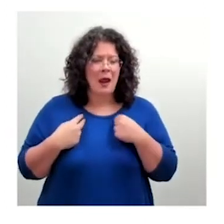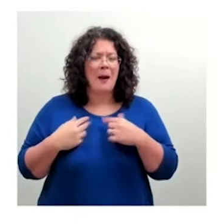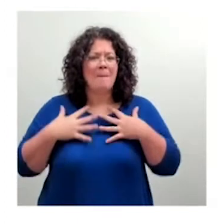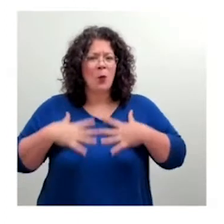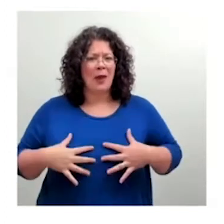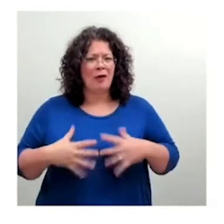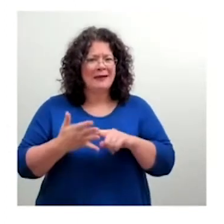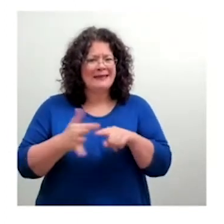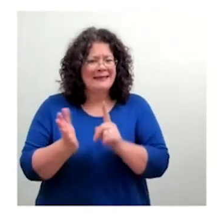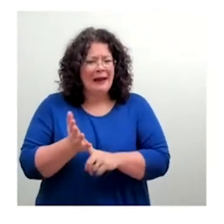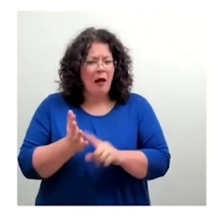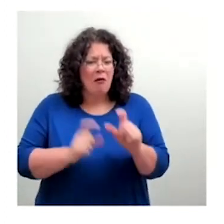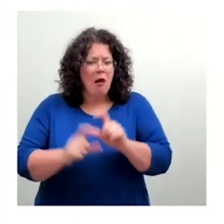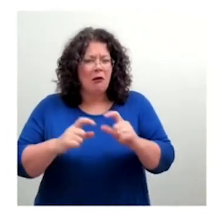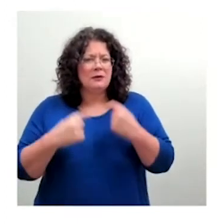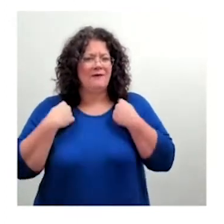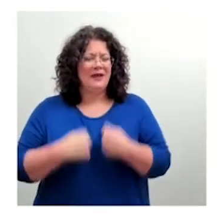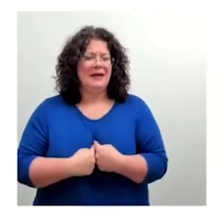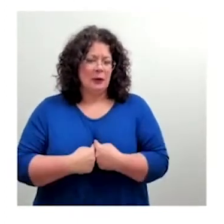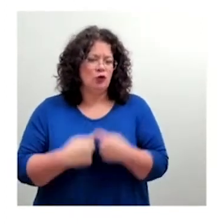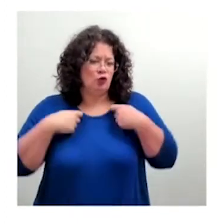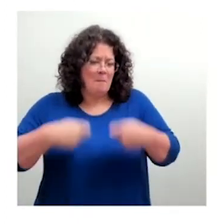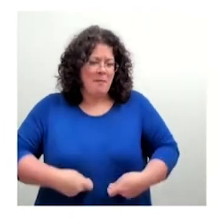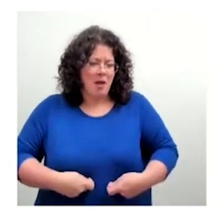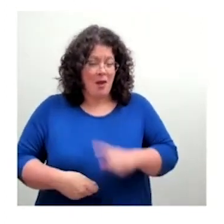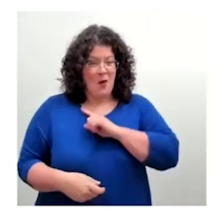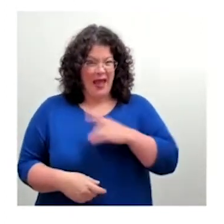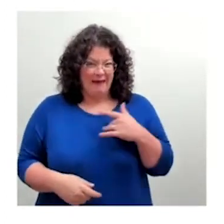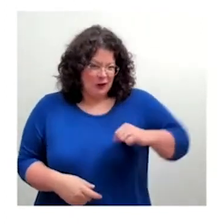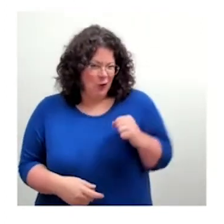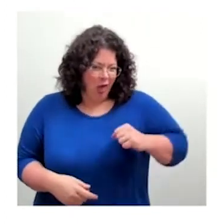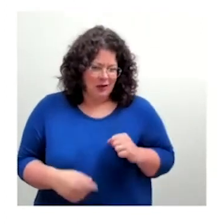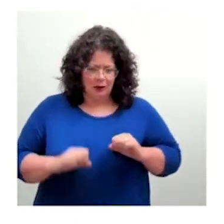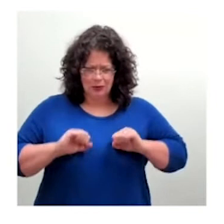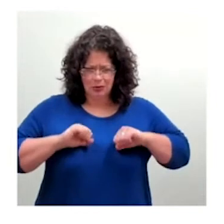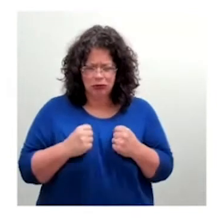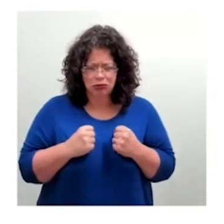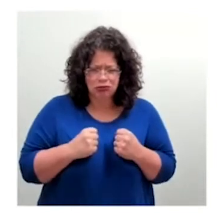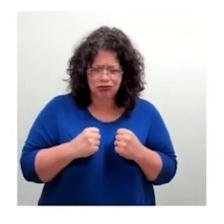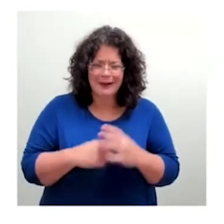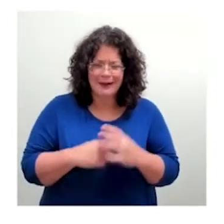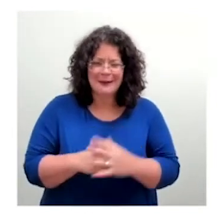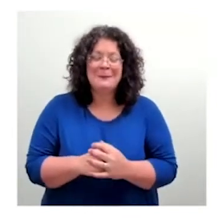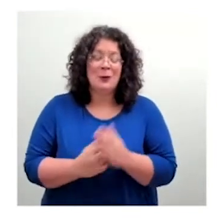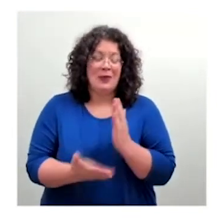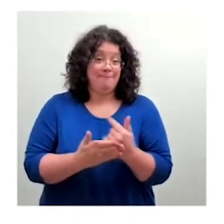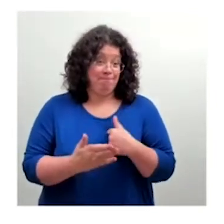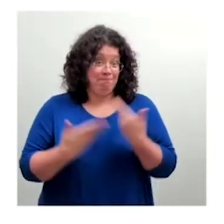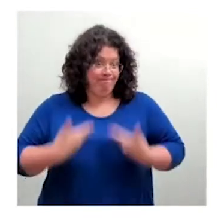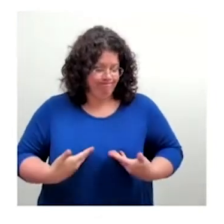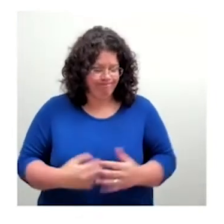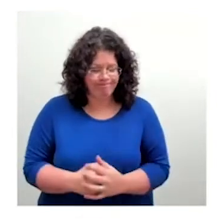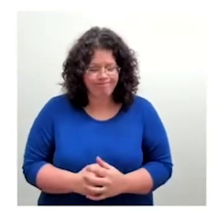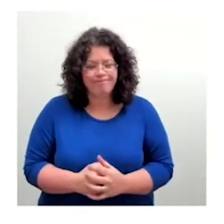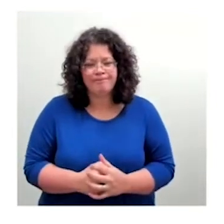today. So that's me. I mean, it's great to hear everybody else speak, because I